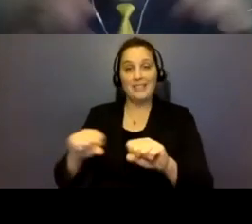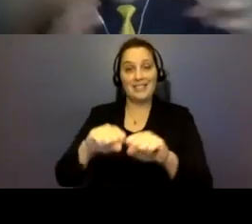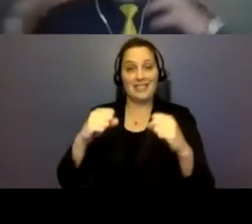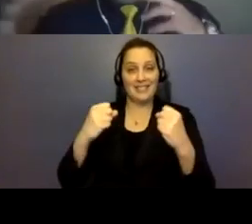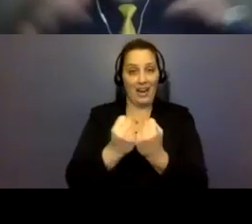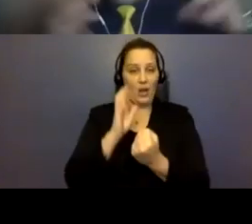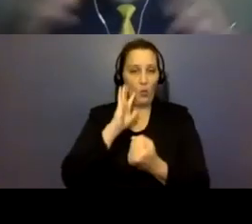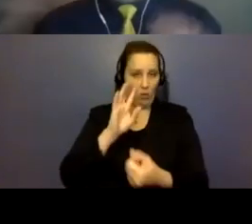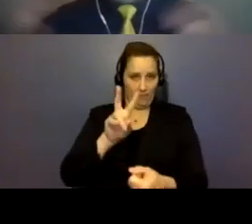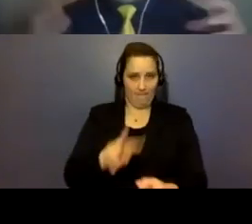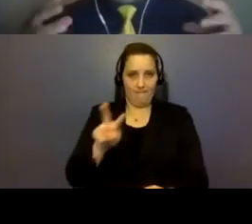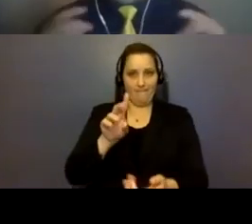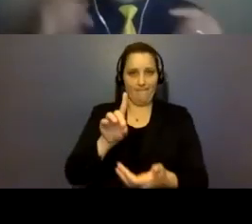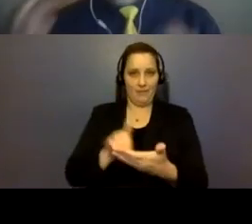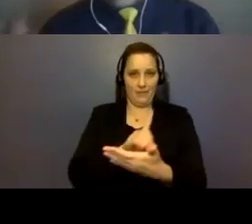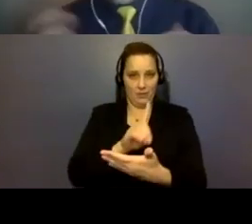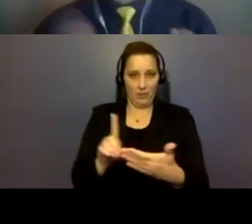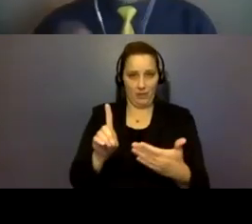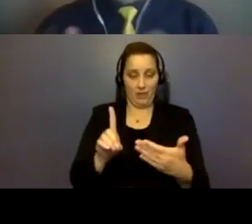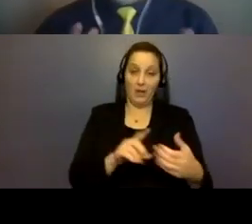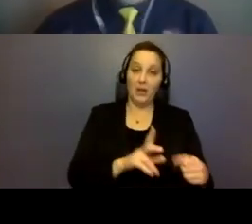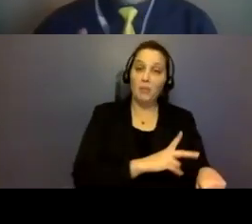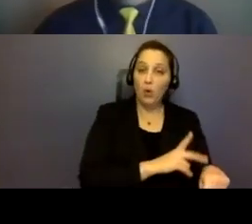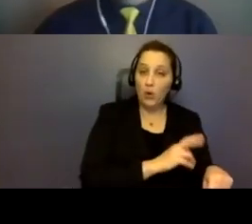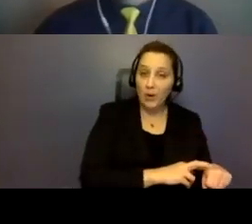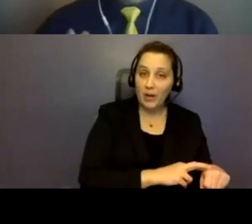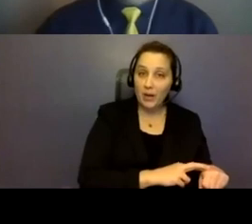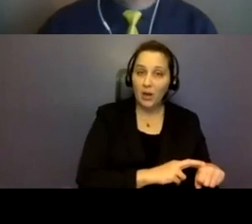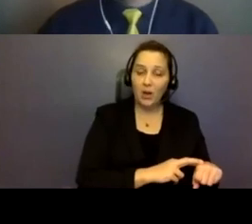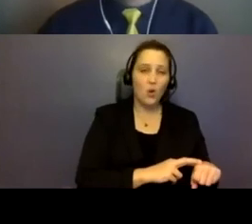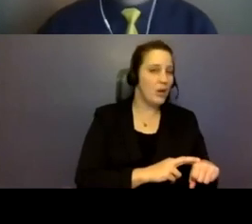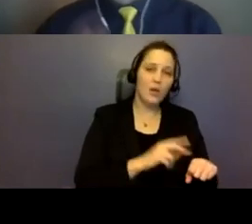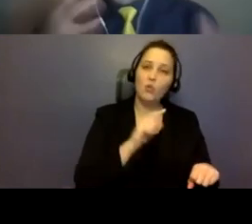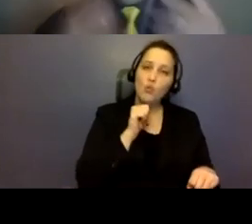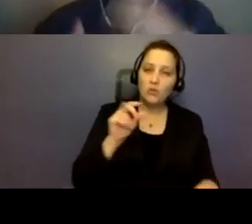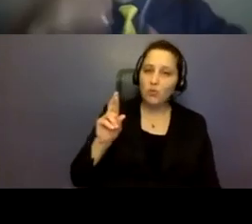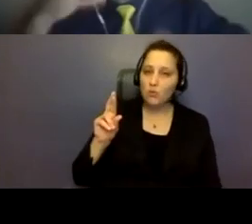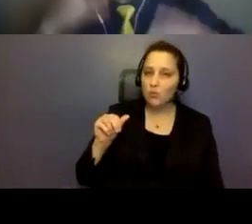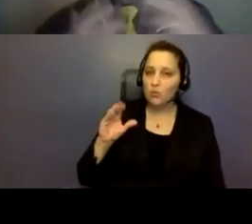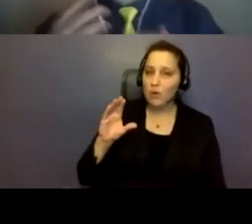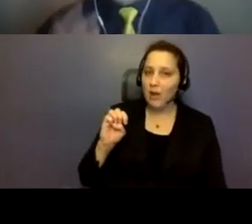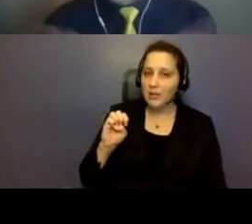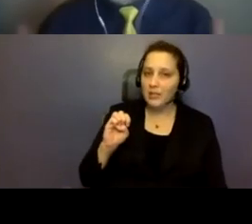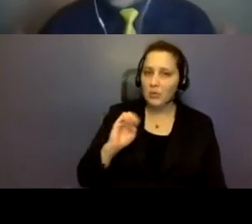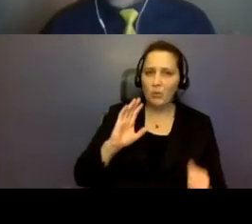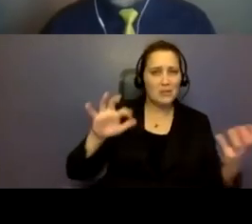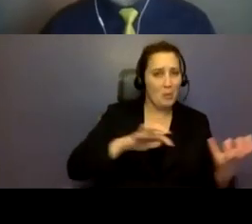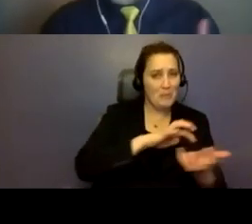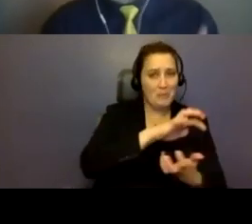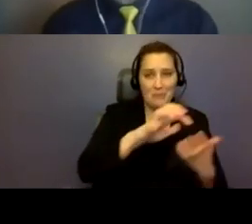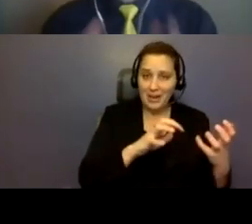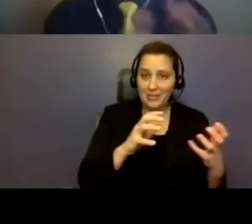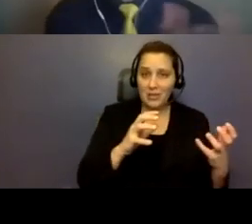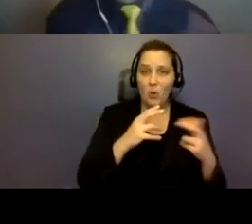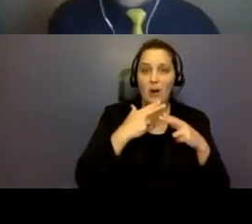discriminate. In Puerto Rico, it wasn't really about the race, because we are so mixed, to the point of we're